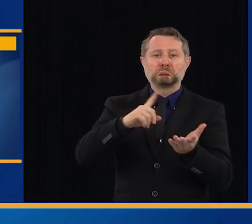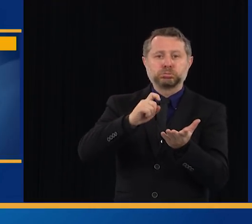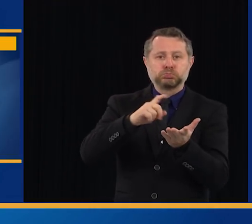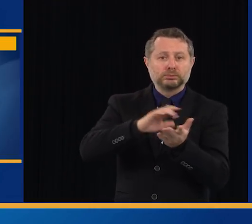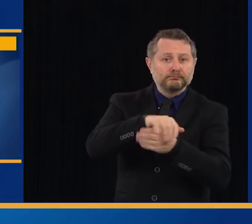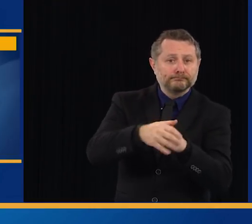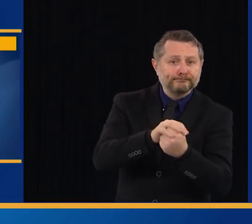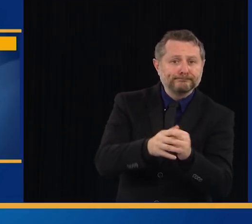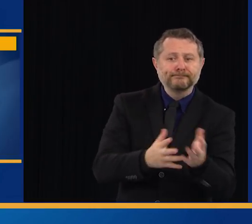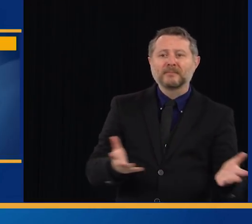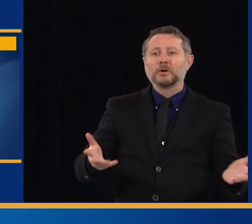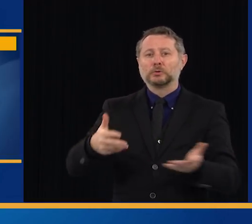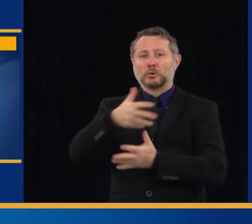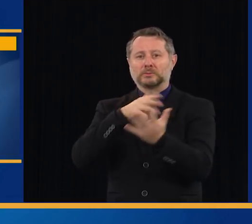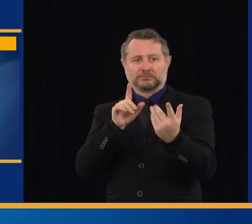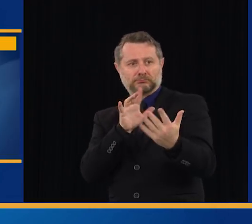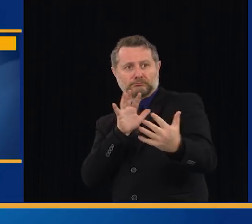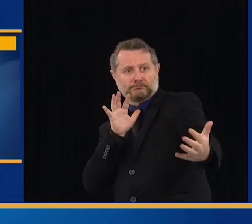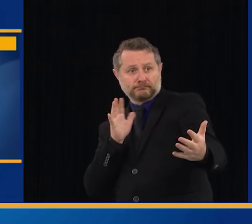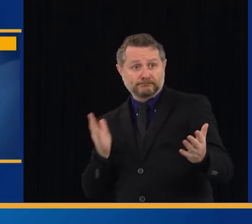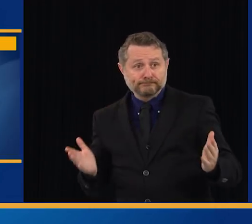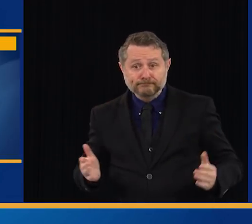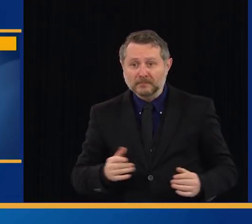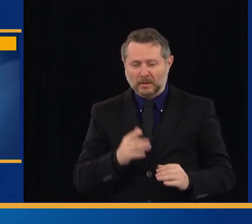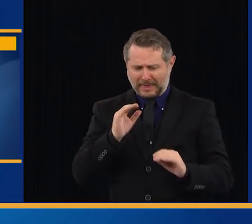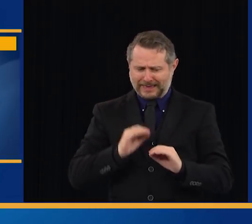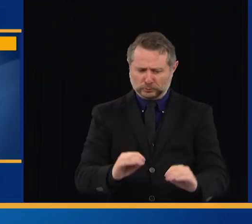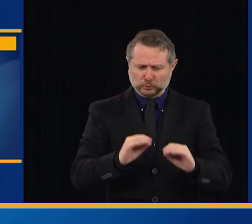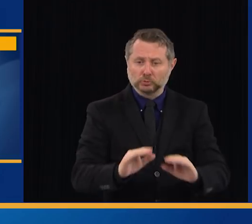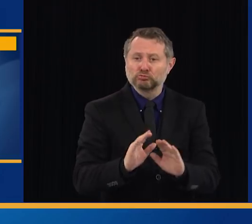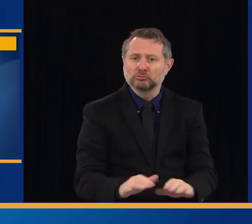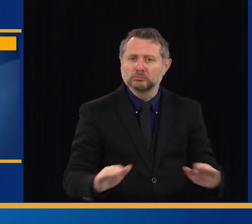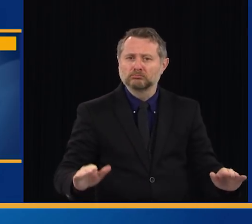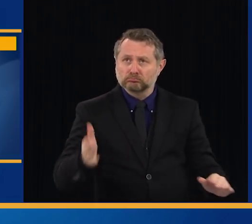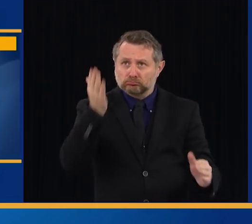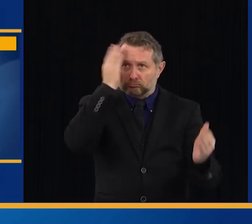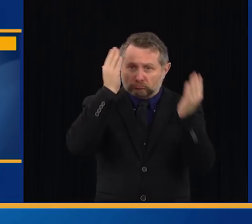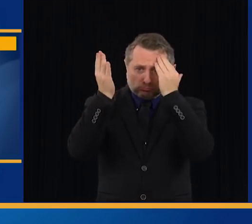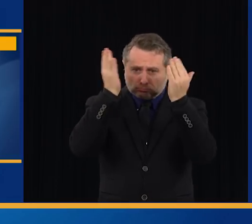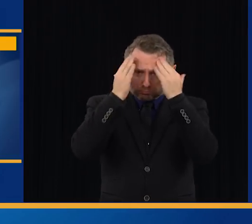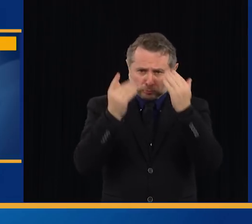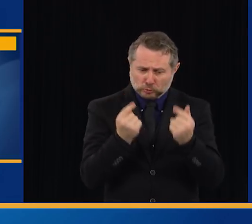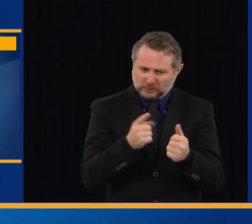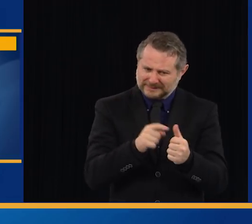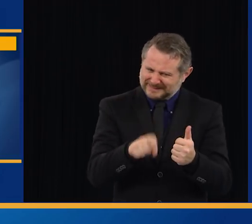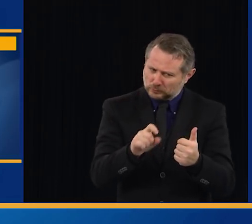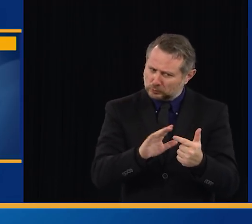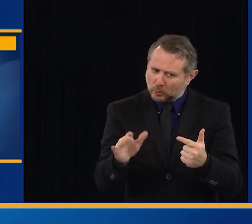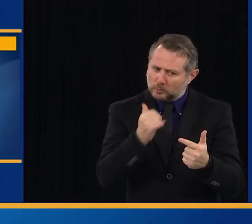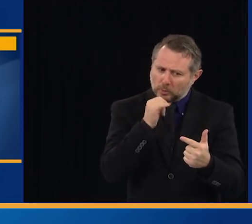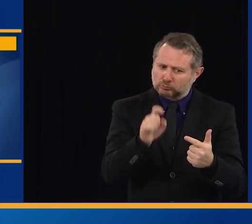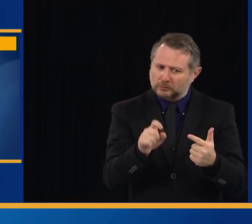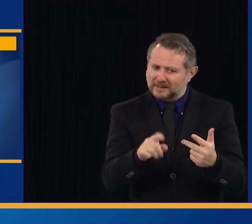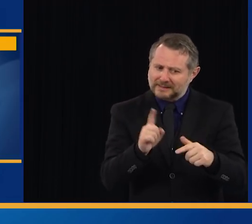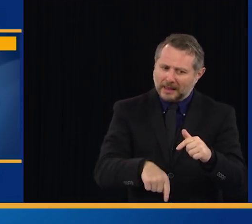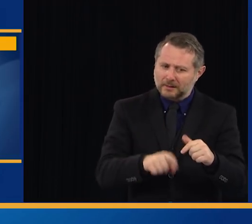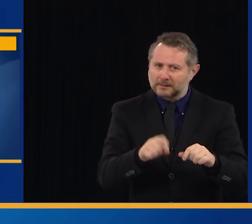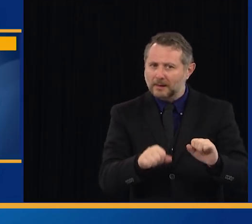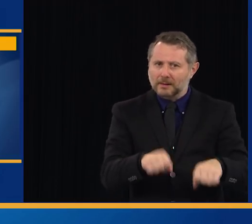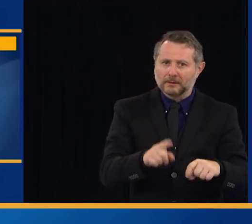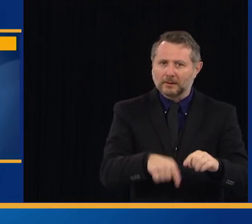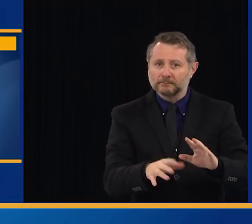distance. It's making sure your children understand what to do, what not to do. It's all of these